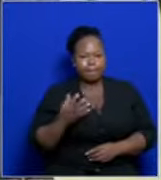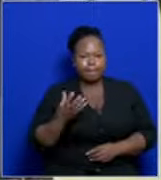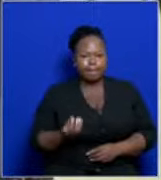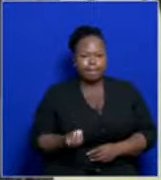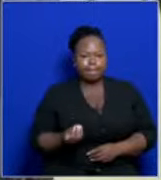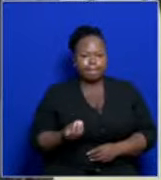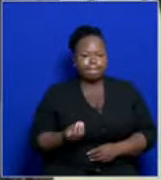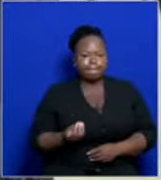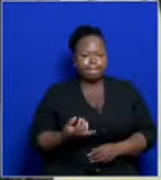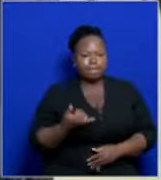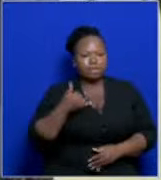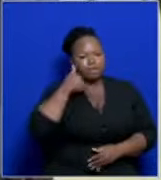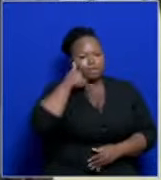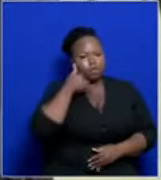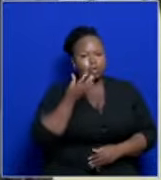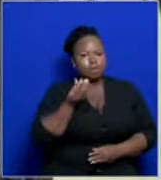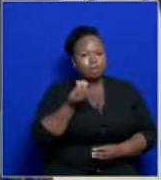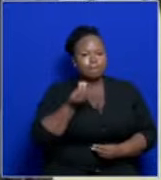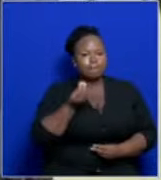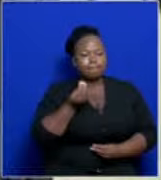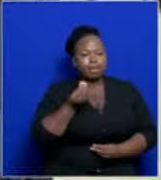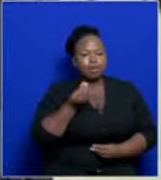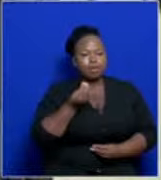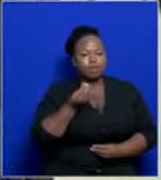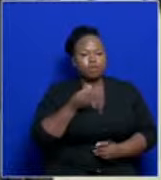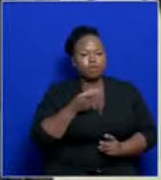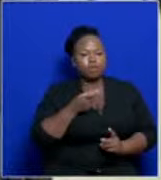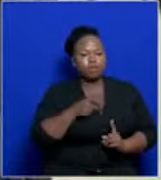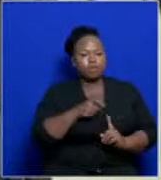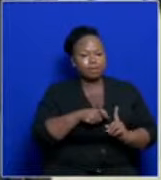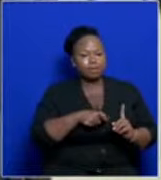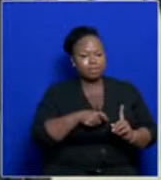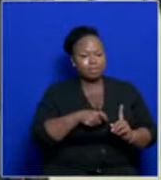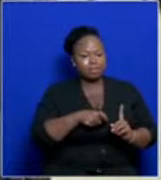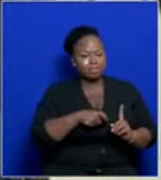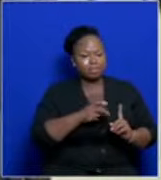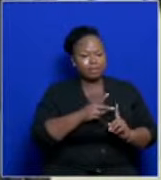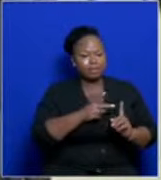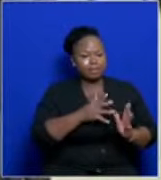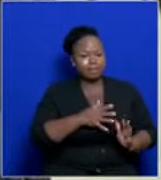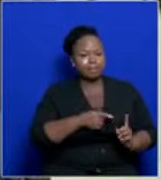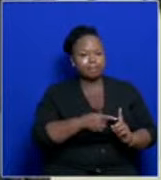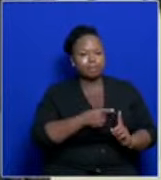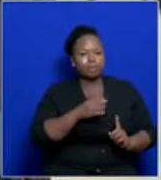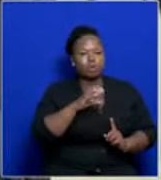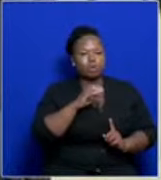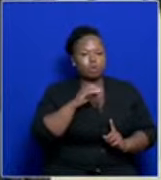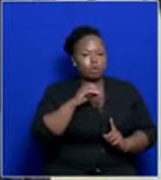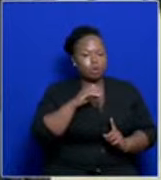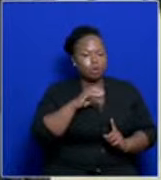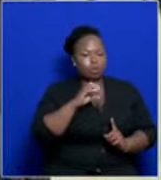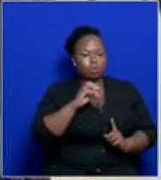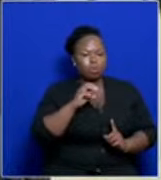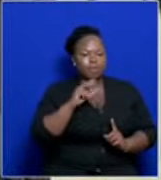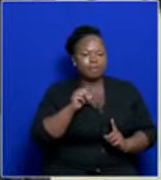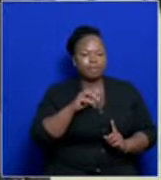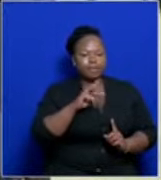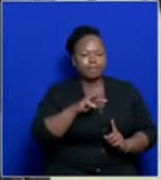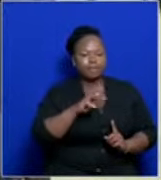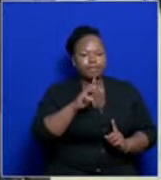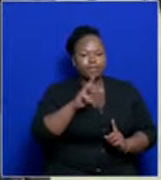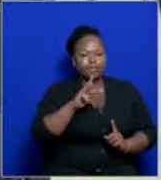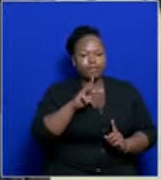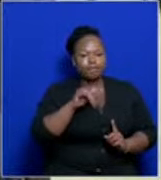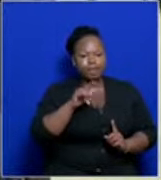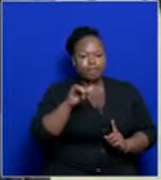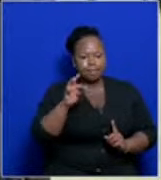of the alleged victim, Uomvelem. We will pursue, we will phone him, we will visit him in